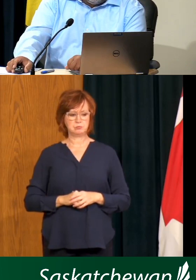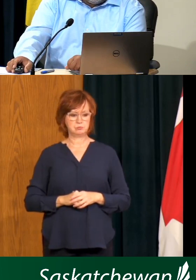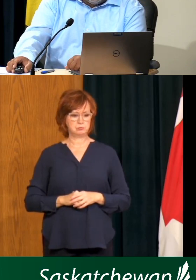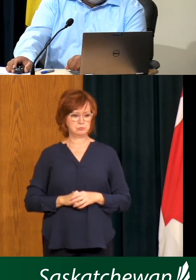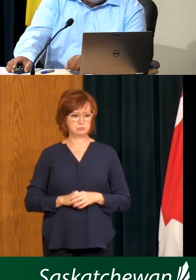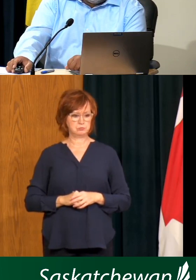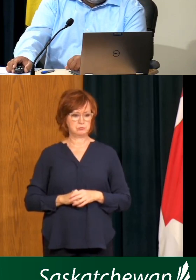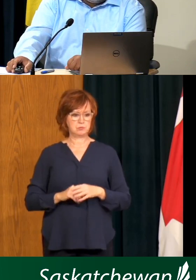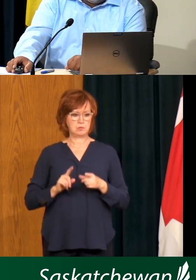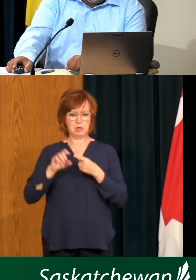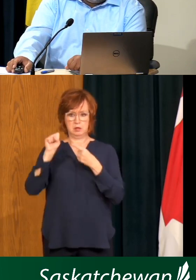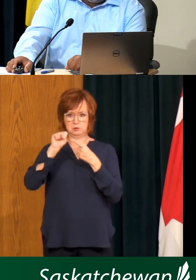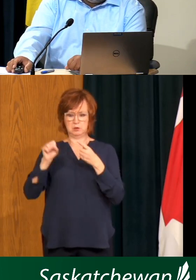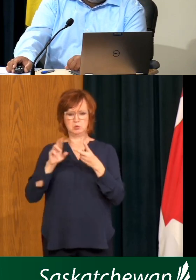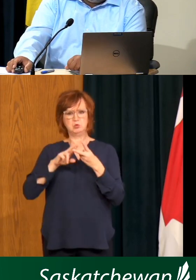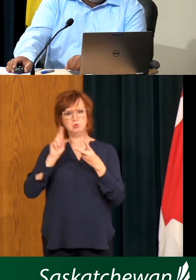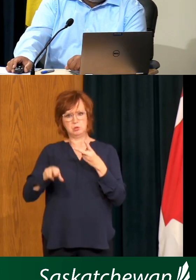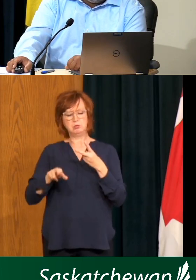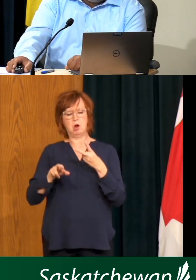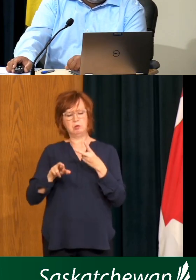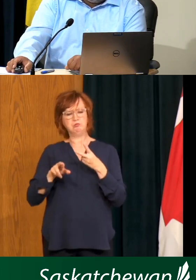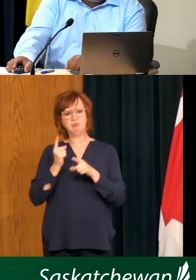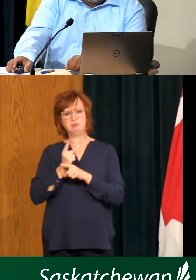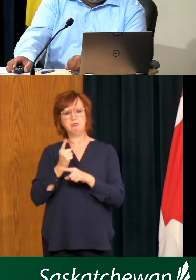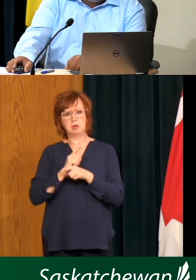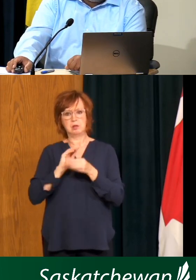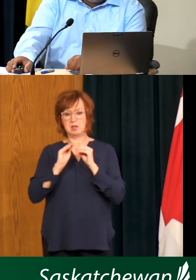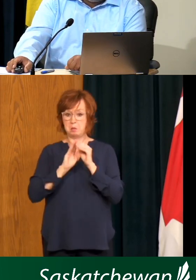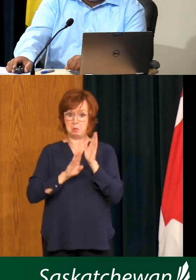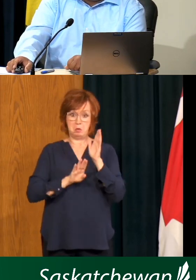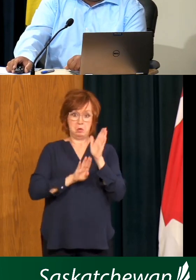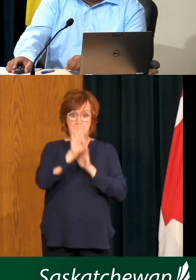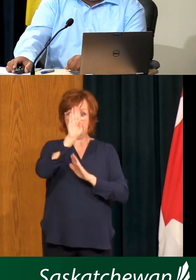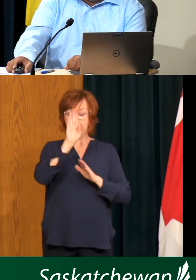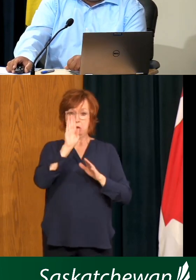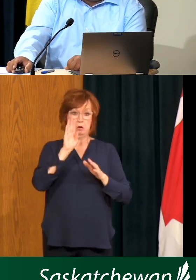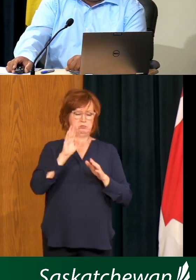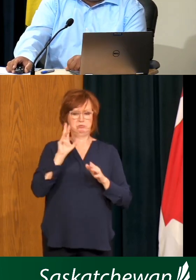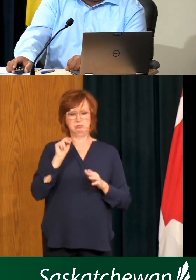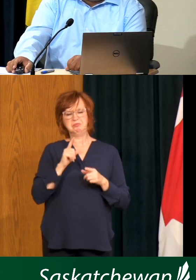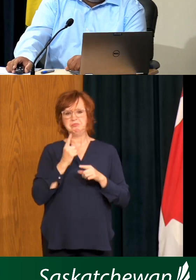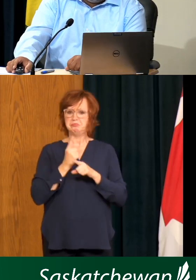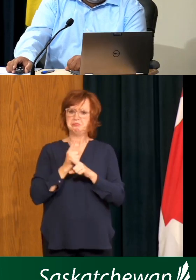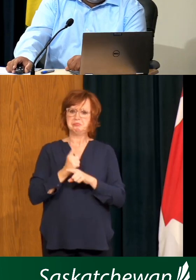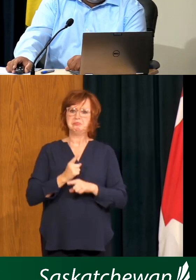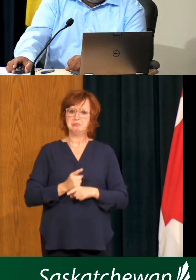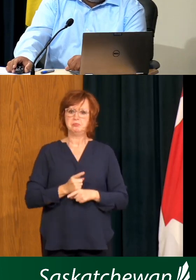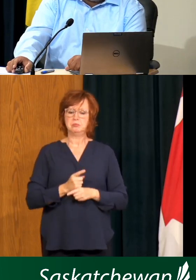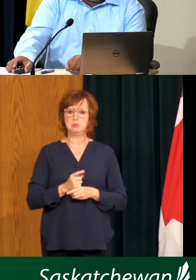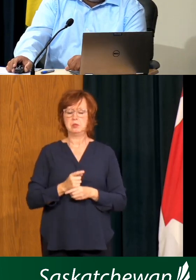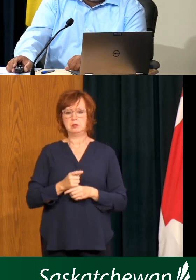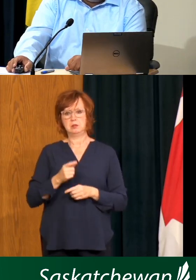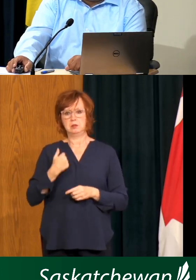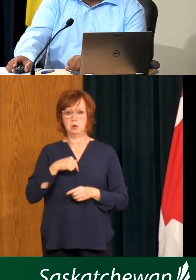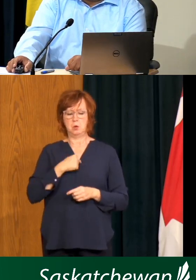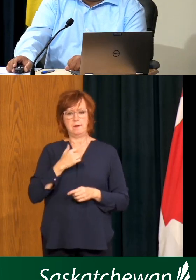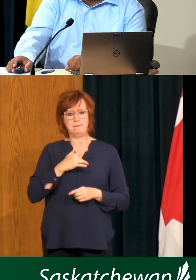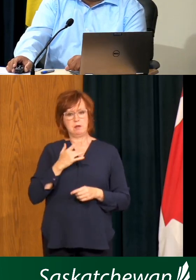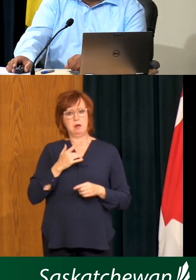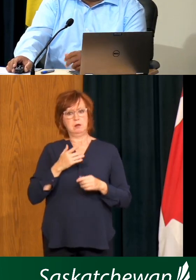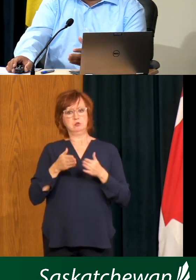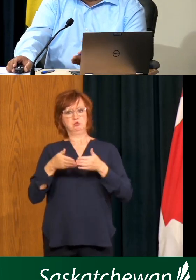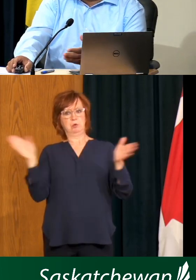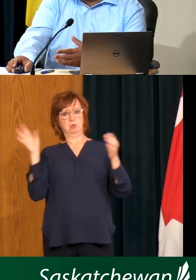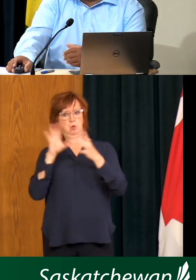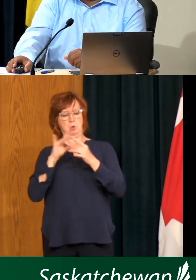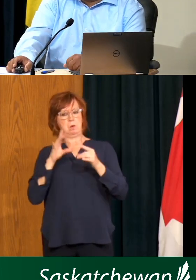A fair number in Saskatoon and Regina, but I think the message here really is that overall, we have been fortunate in having lower number of hospitalization and